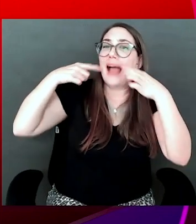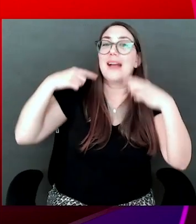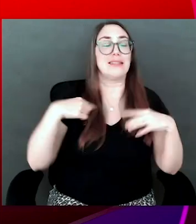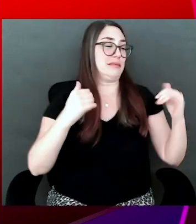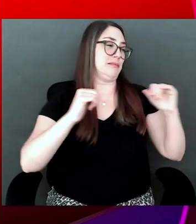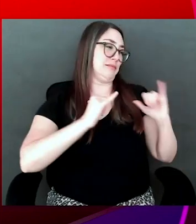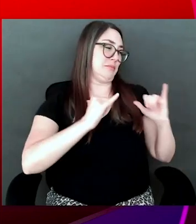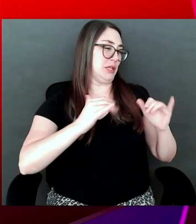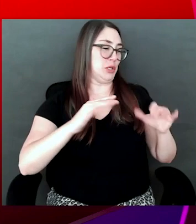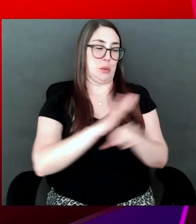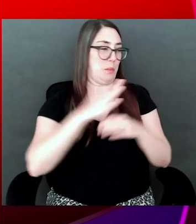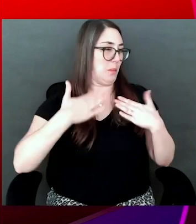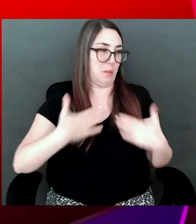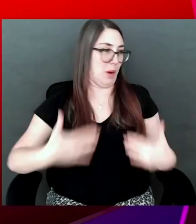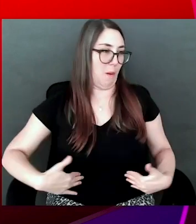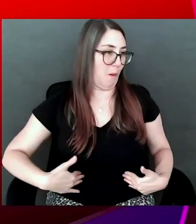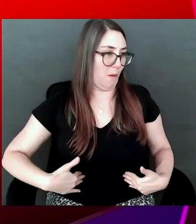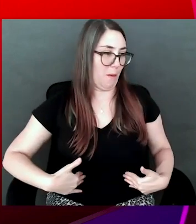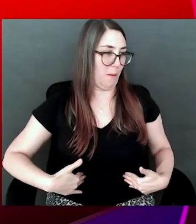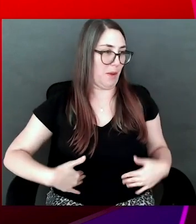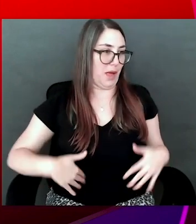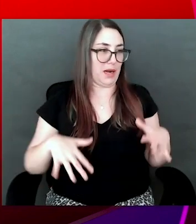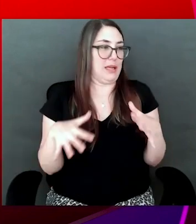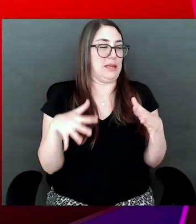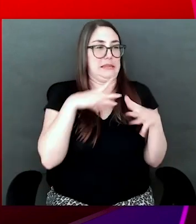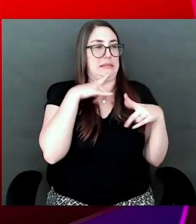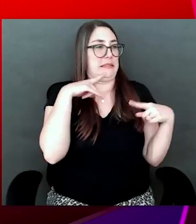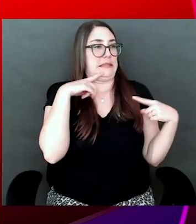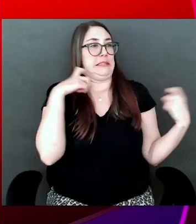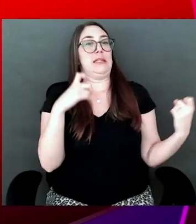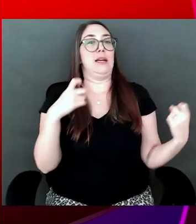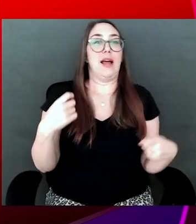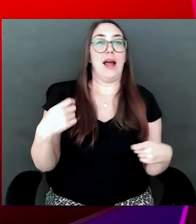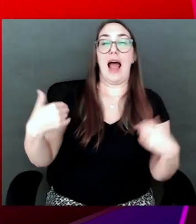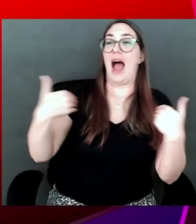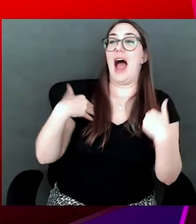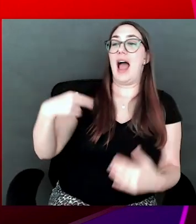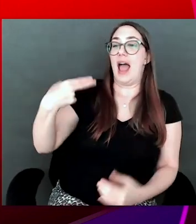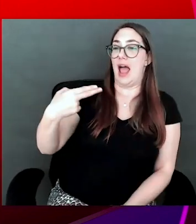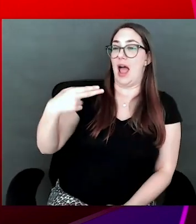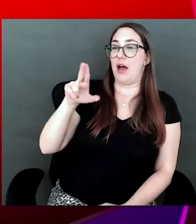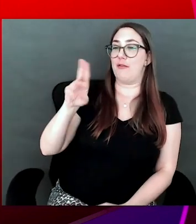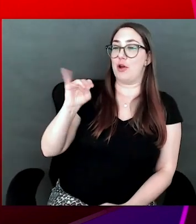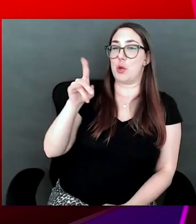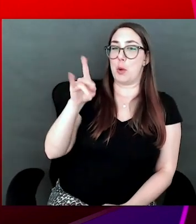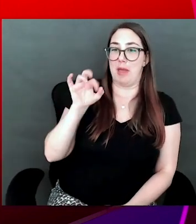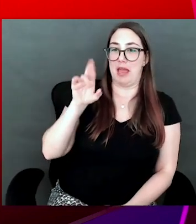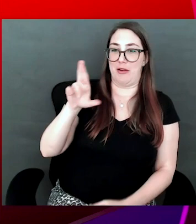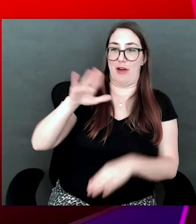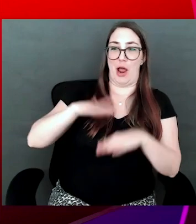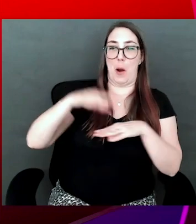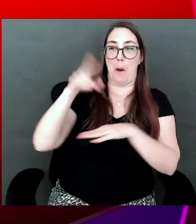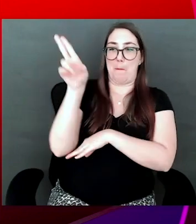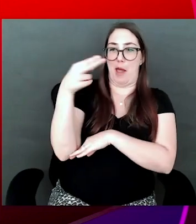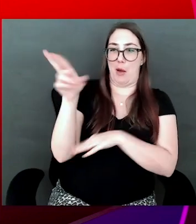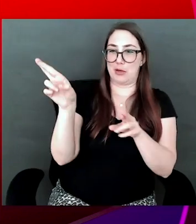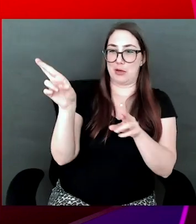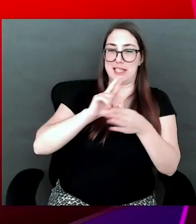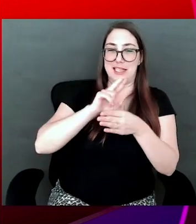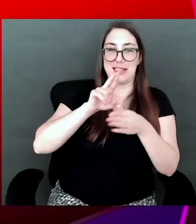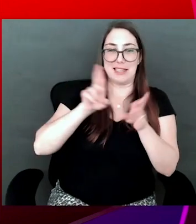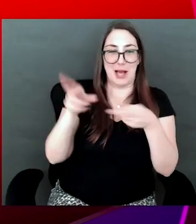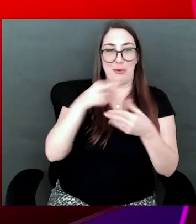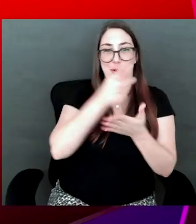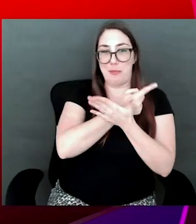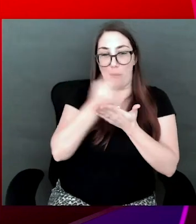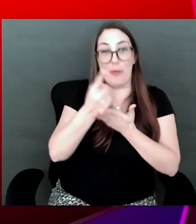is mummified. Yeah. I got the humidifier in my hotel room, though, all week, constant. I've gone through like 5 gallons of water. Hey, everyone, I'm Jeff Marushak.